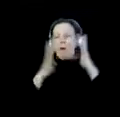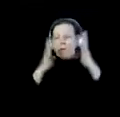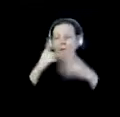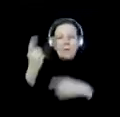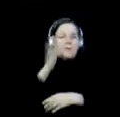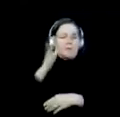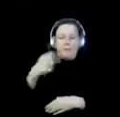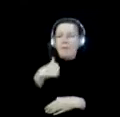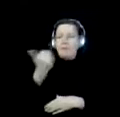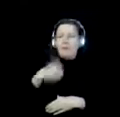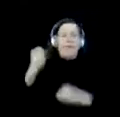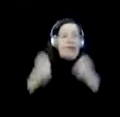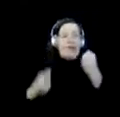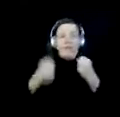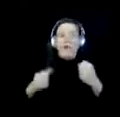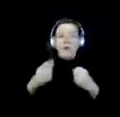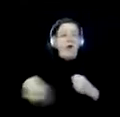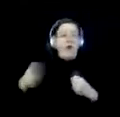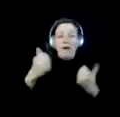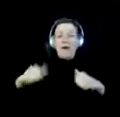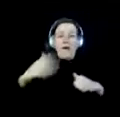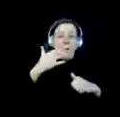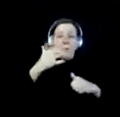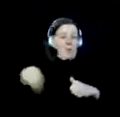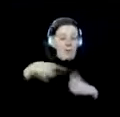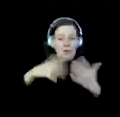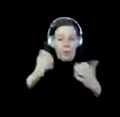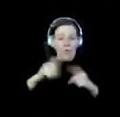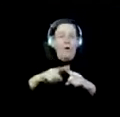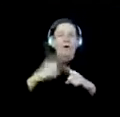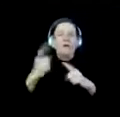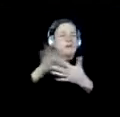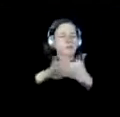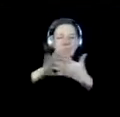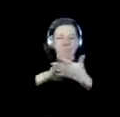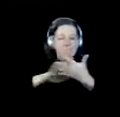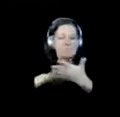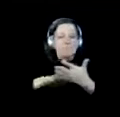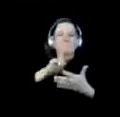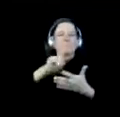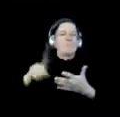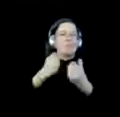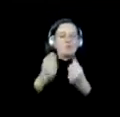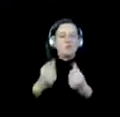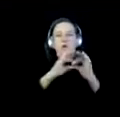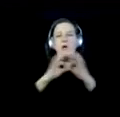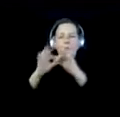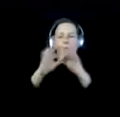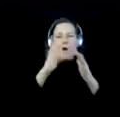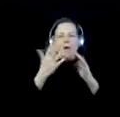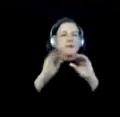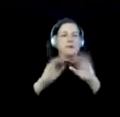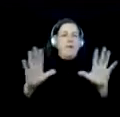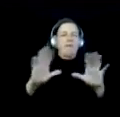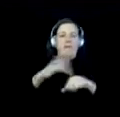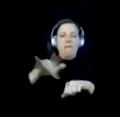Ford, year 1909. The alienation is real. Surfeit of weak ties suffocates stronger bonds seem available only through the online tools that have diminished